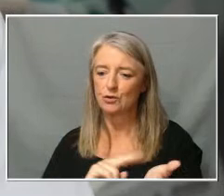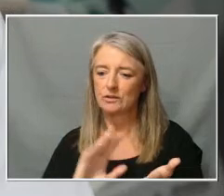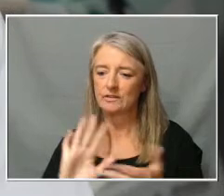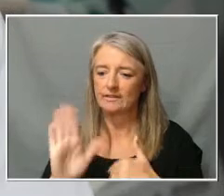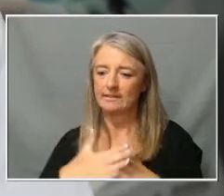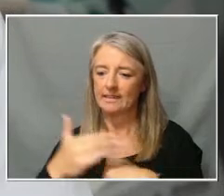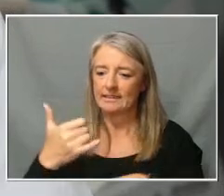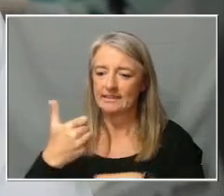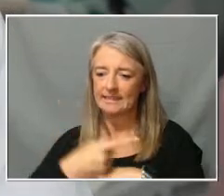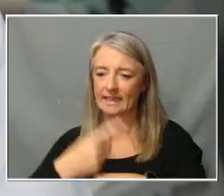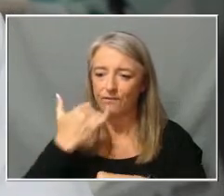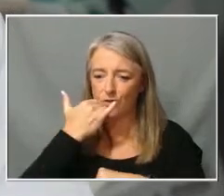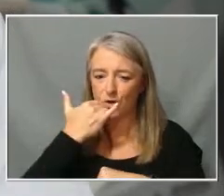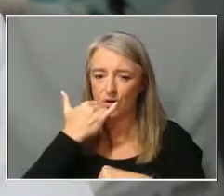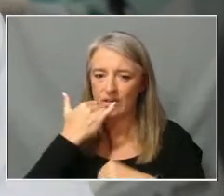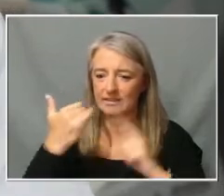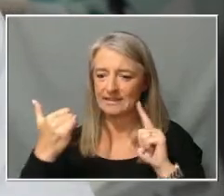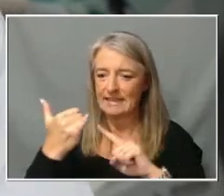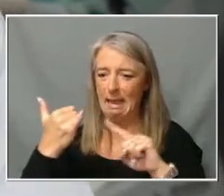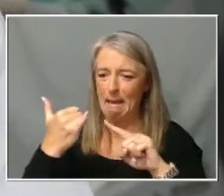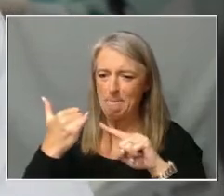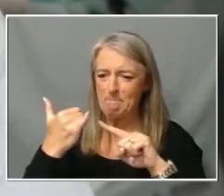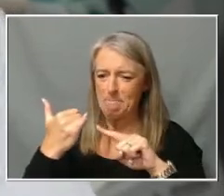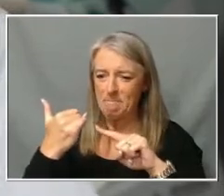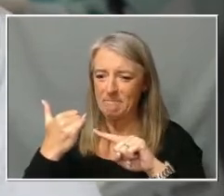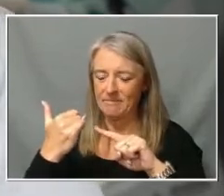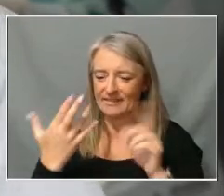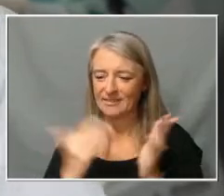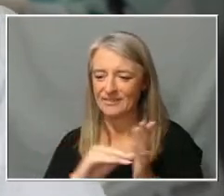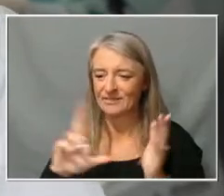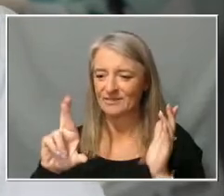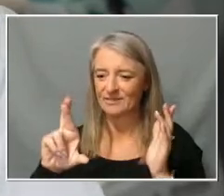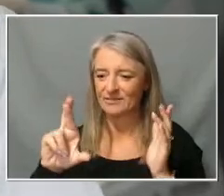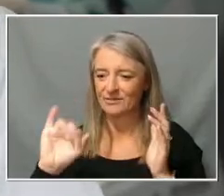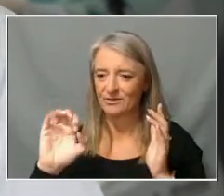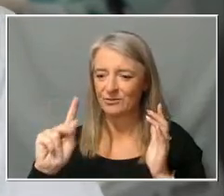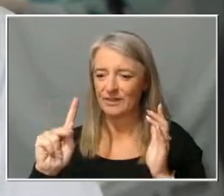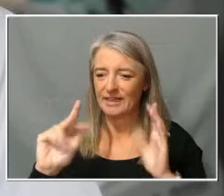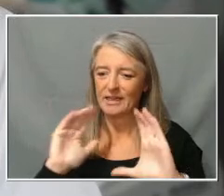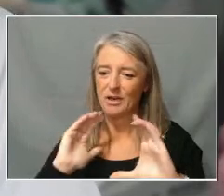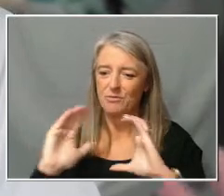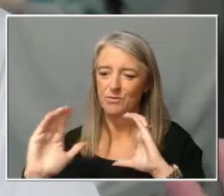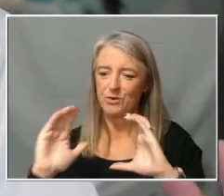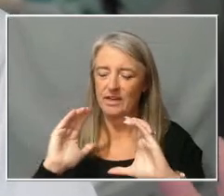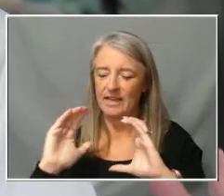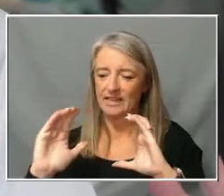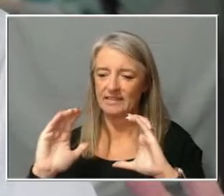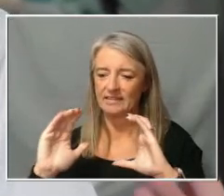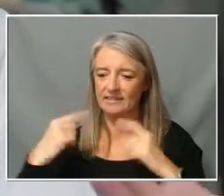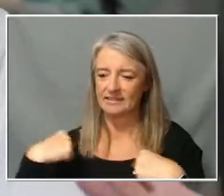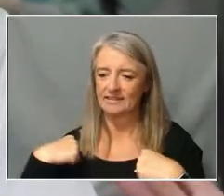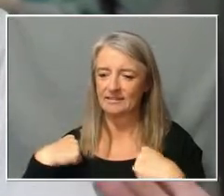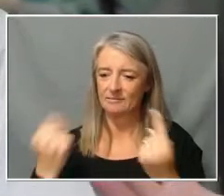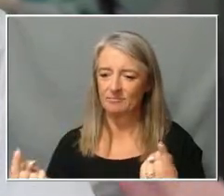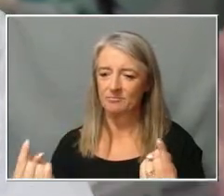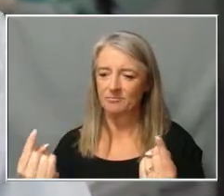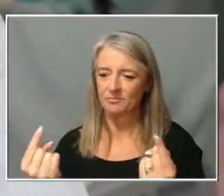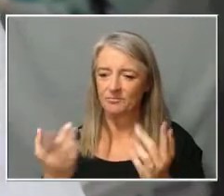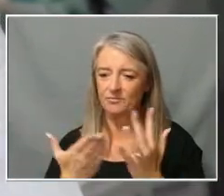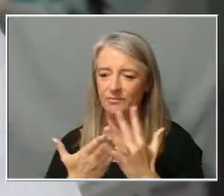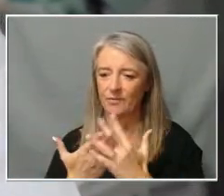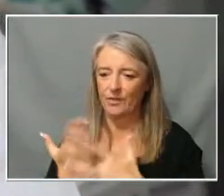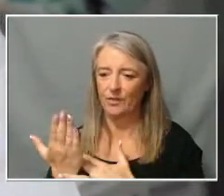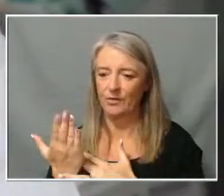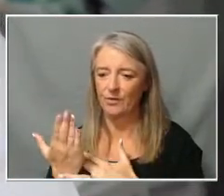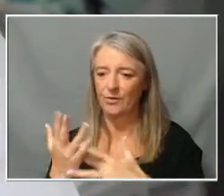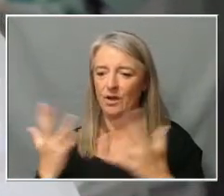rang, and they were like, and so yeah, Rick, we've communicated since then we have a lot